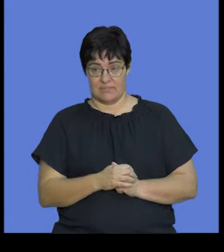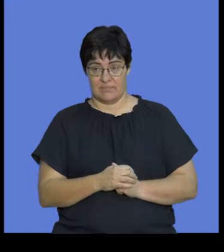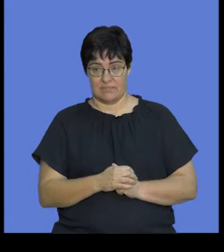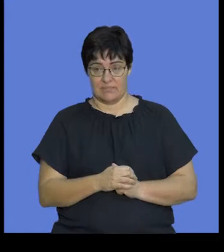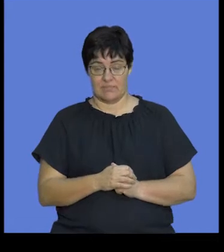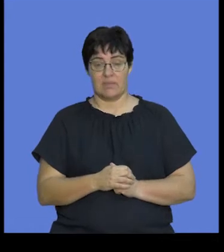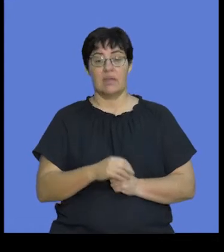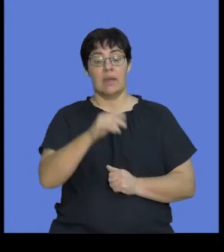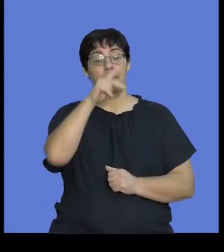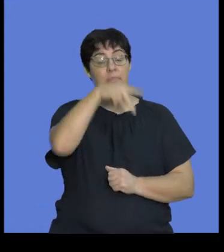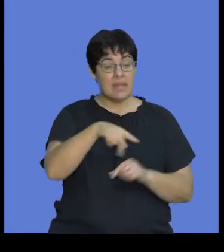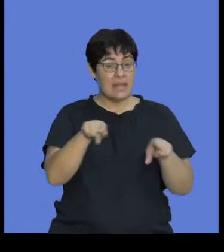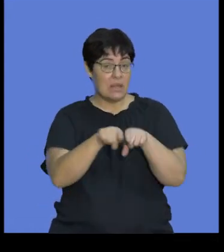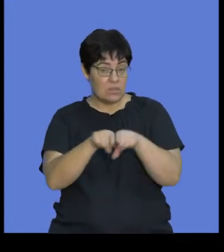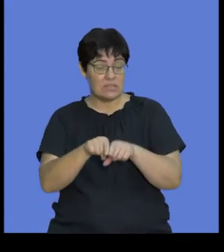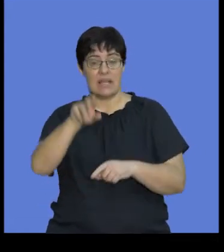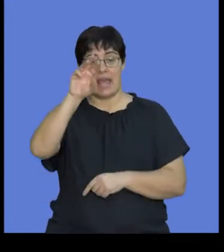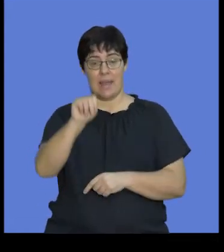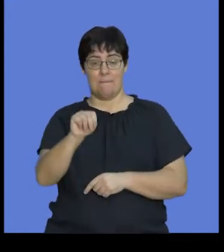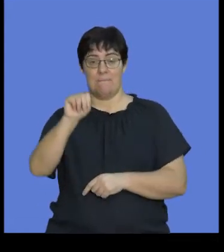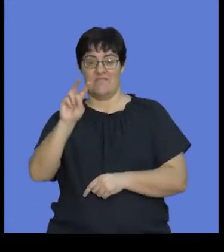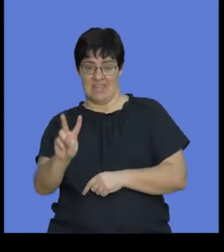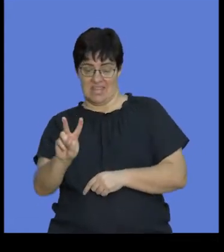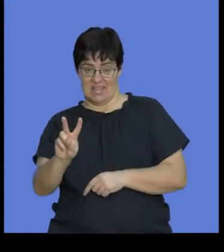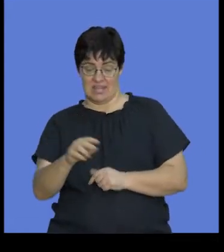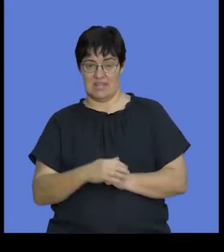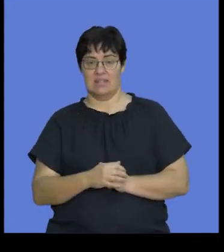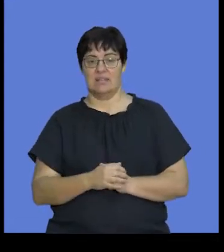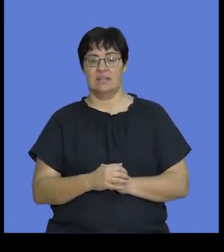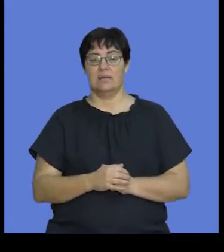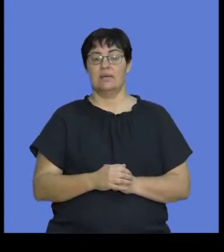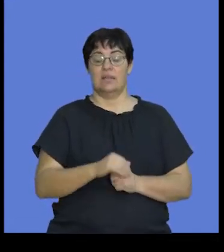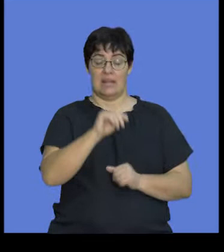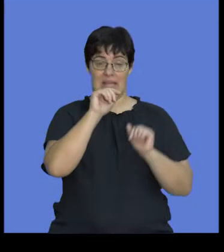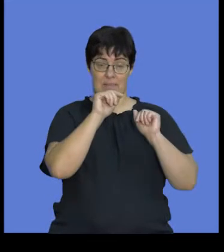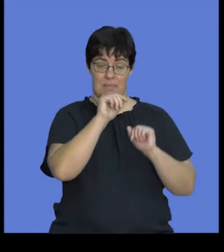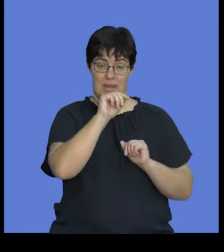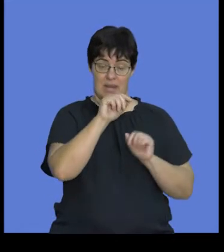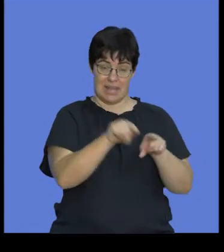is mass times velocity, where mass is 7,